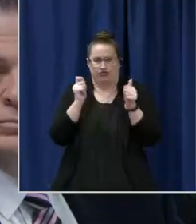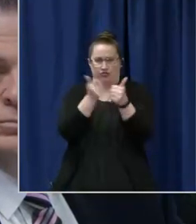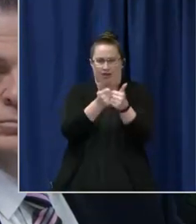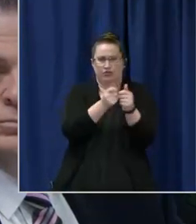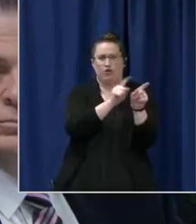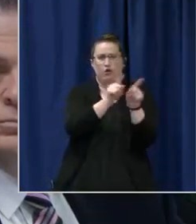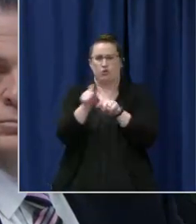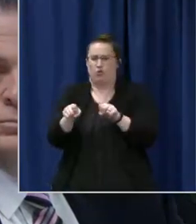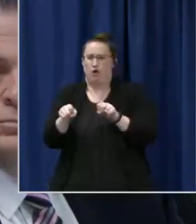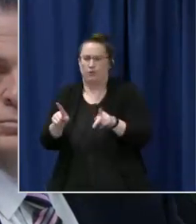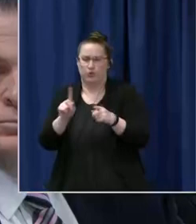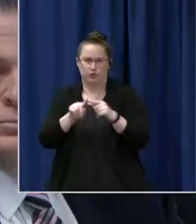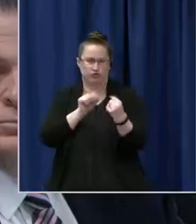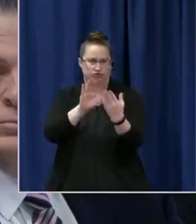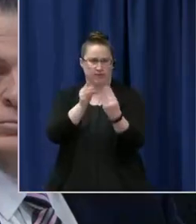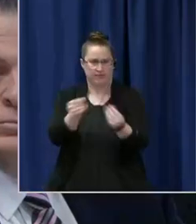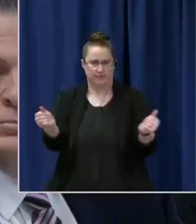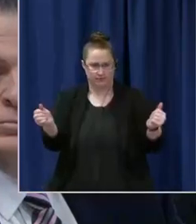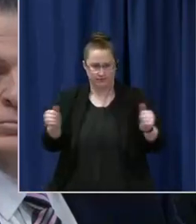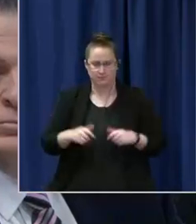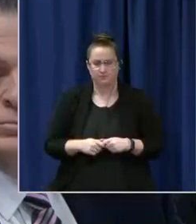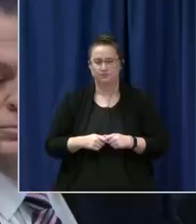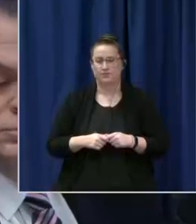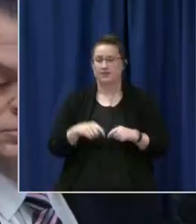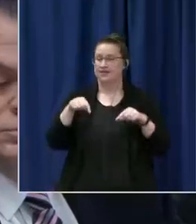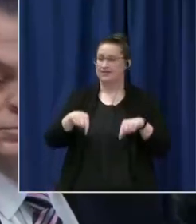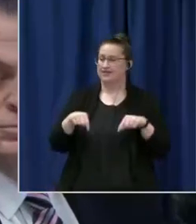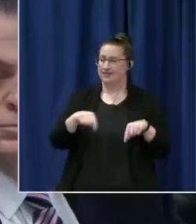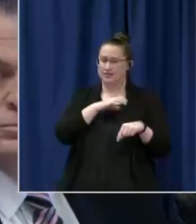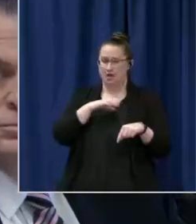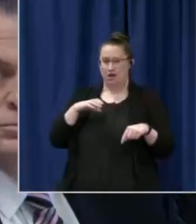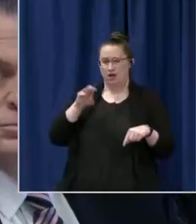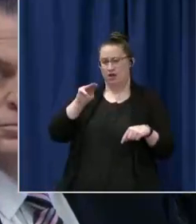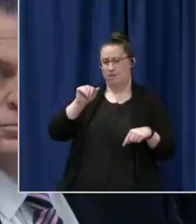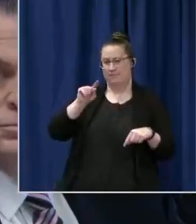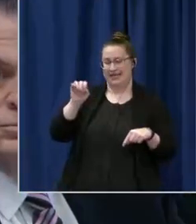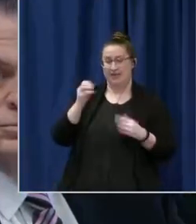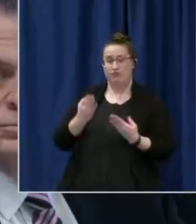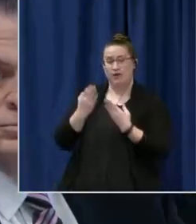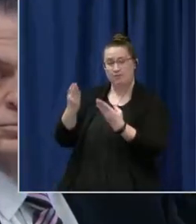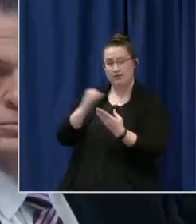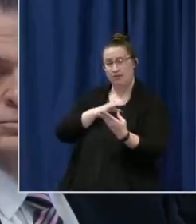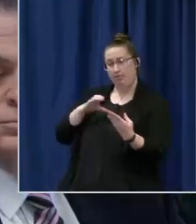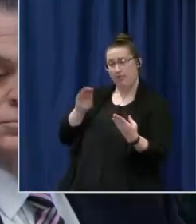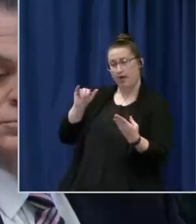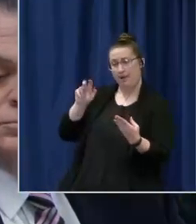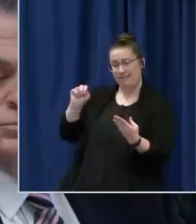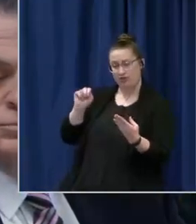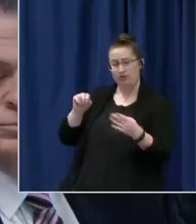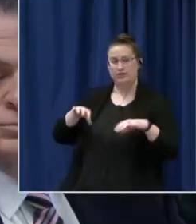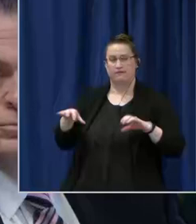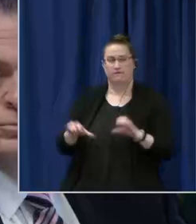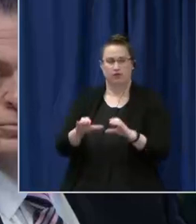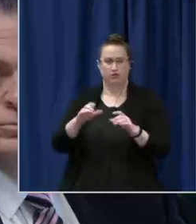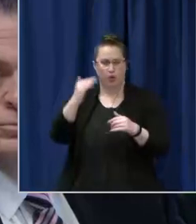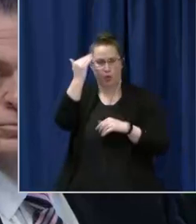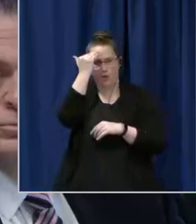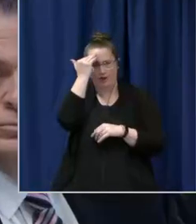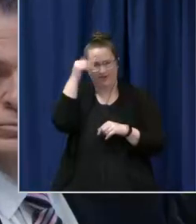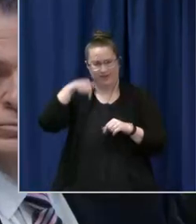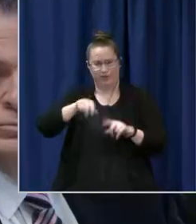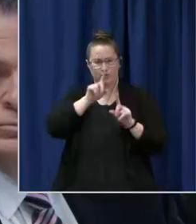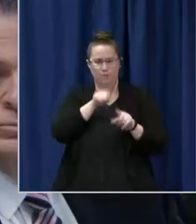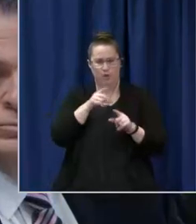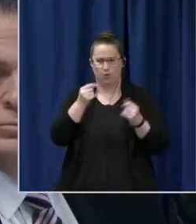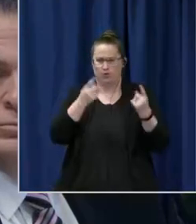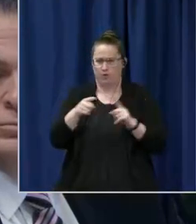opportunities to address them. The committee recommends that the Commission foster awareness of the report among participants in the